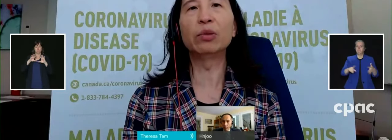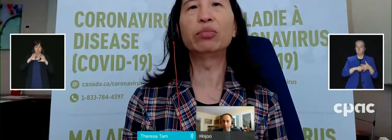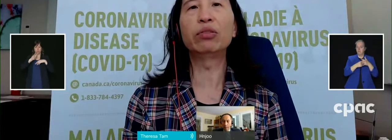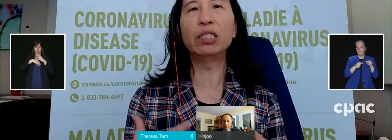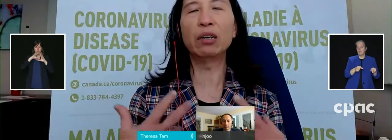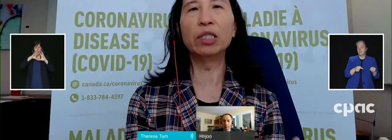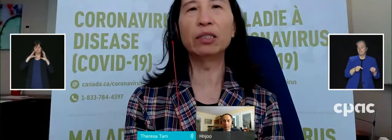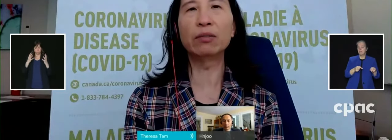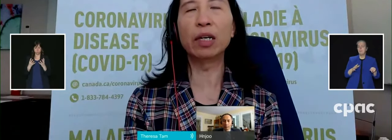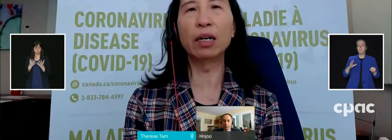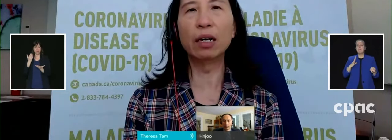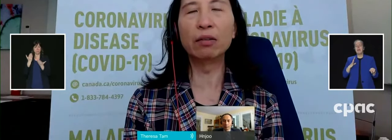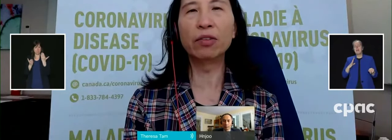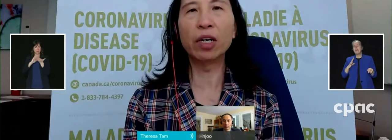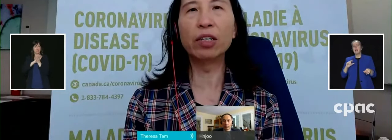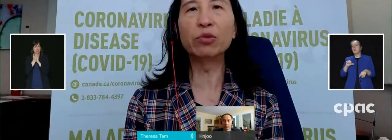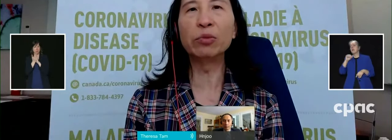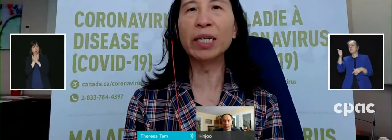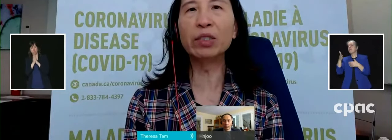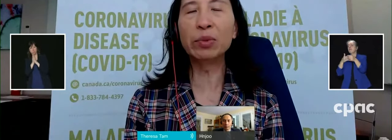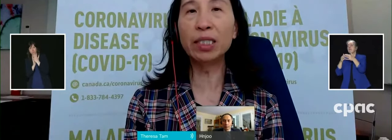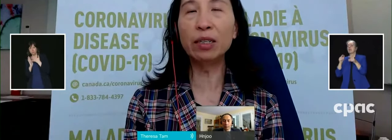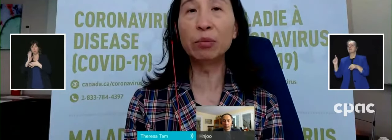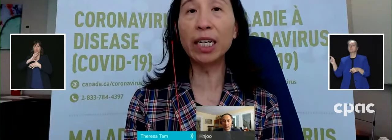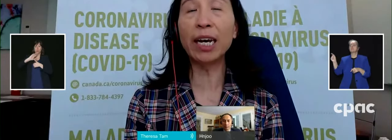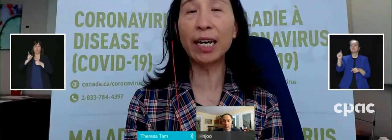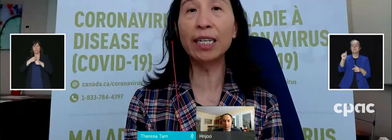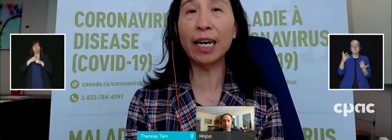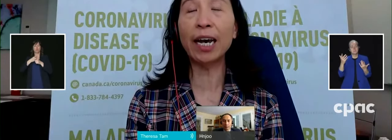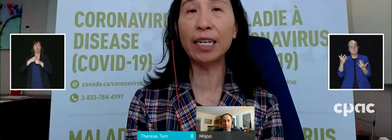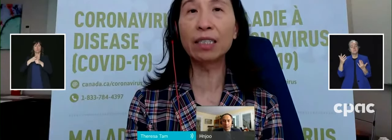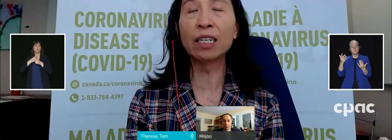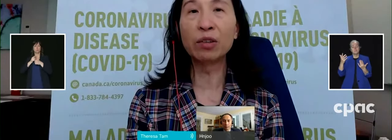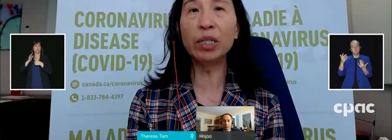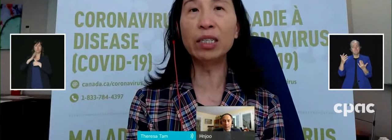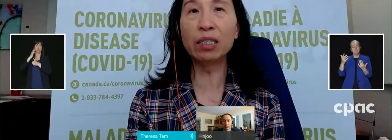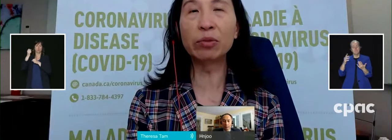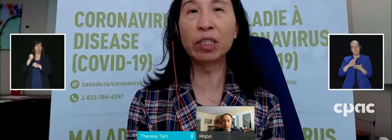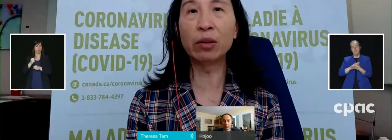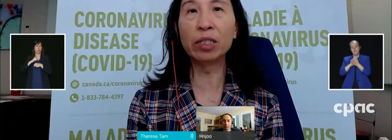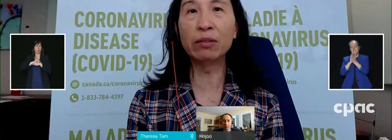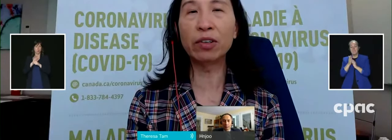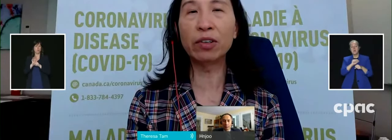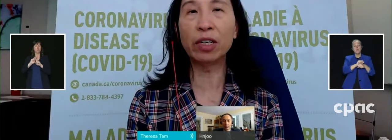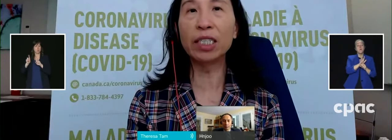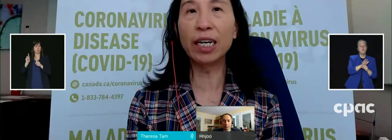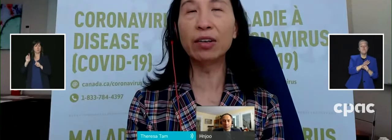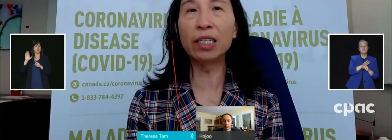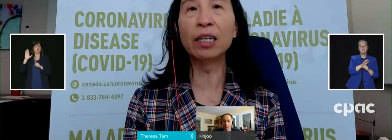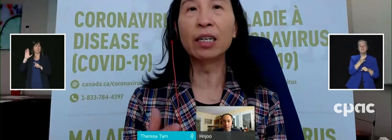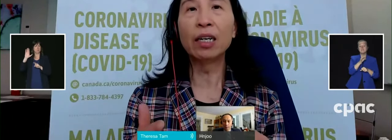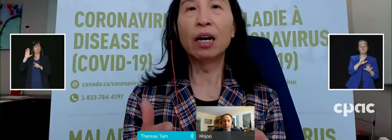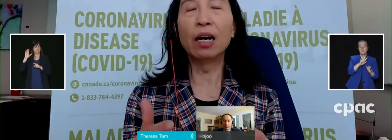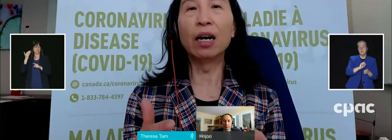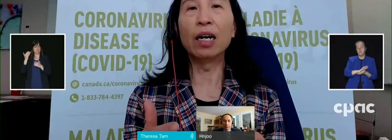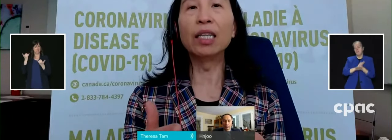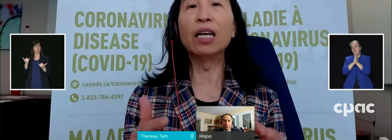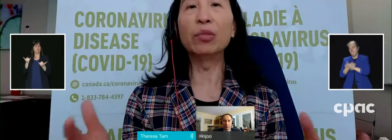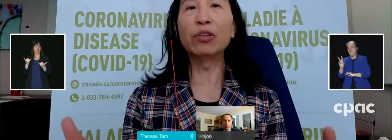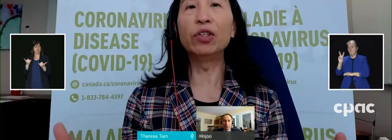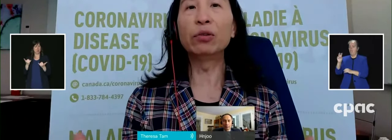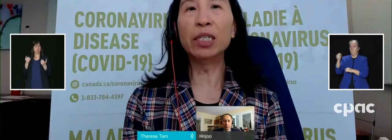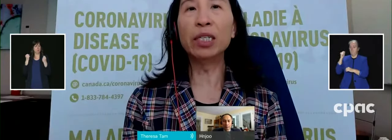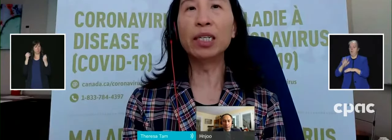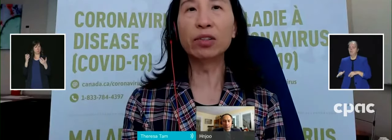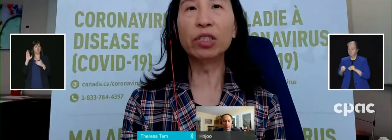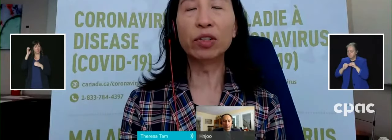then become the predominant virus remains to be seen, but it has been the predominant virus now in a